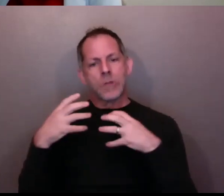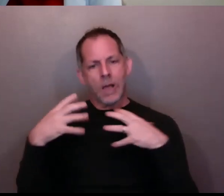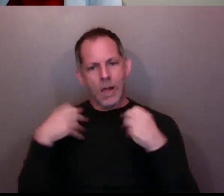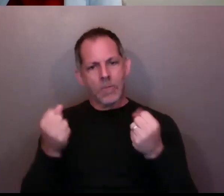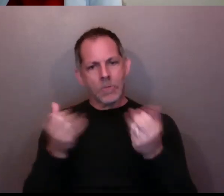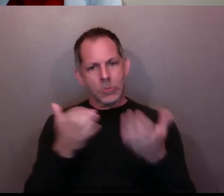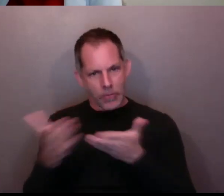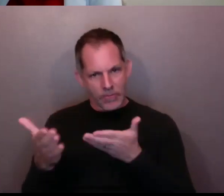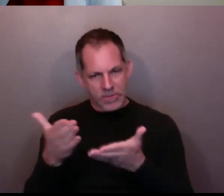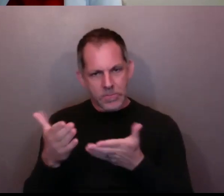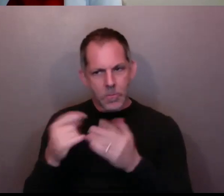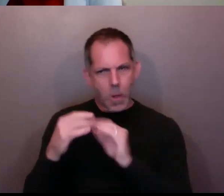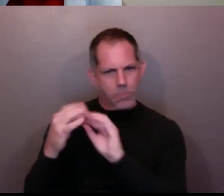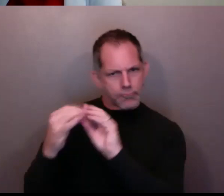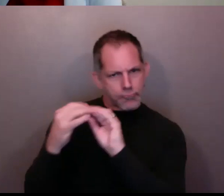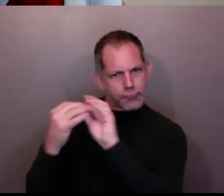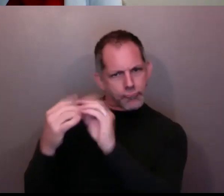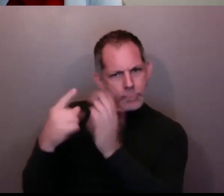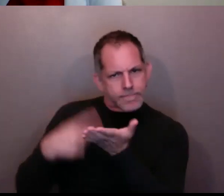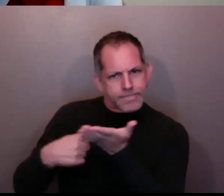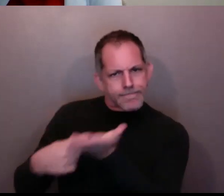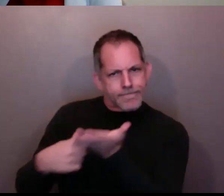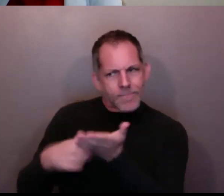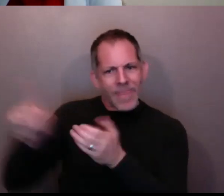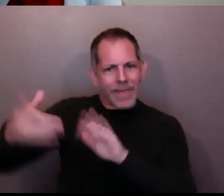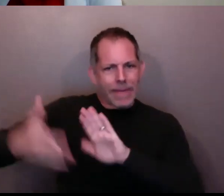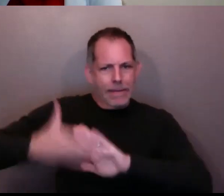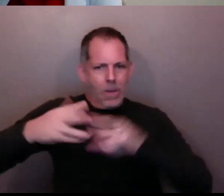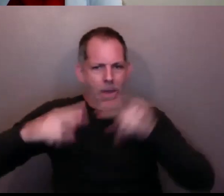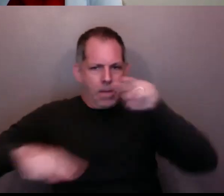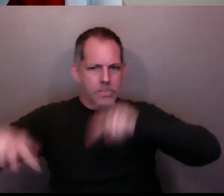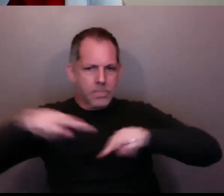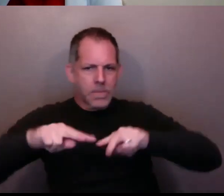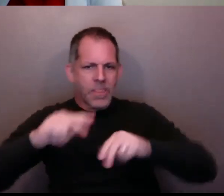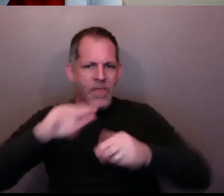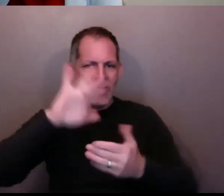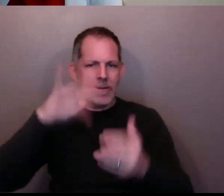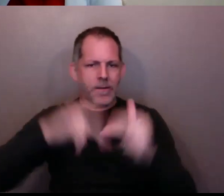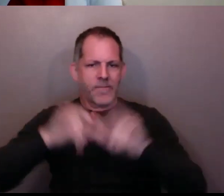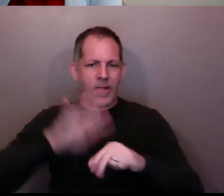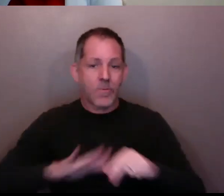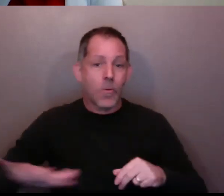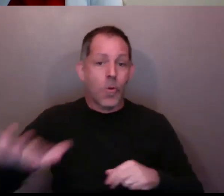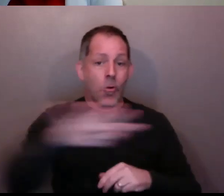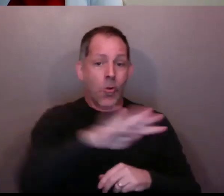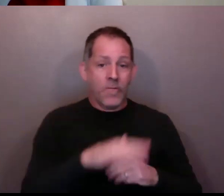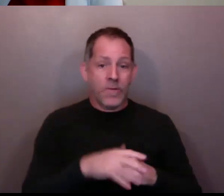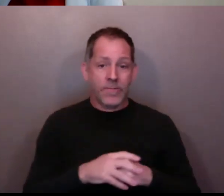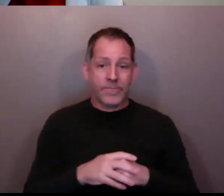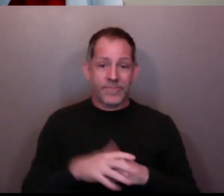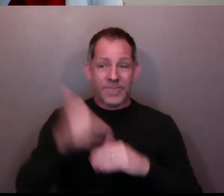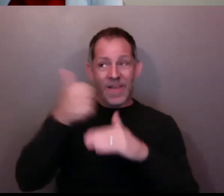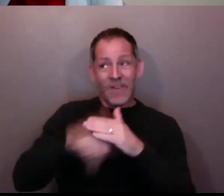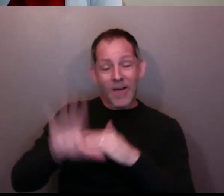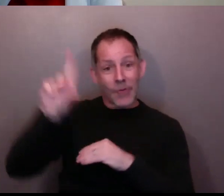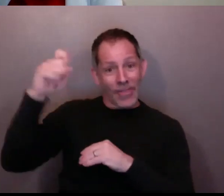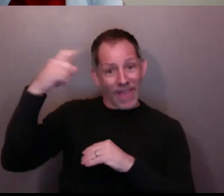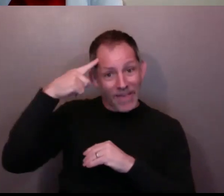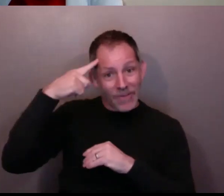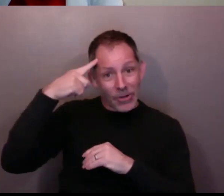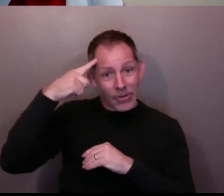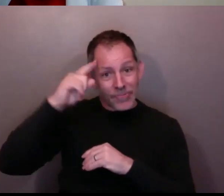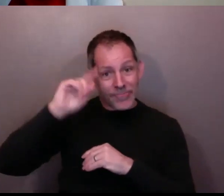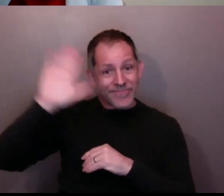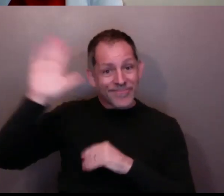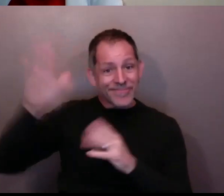would be no, under the governor's framework, which we all are under and cannot be